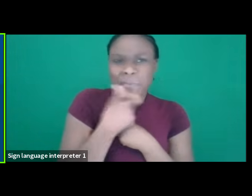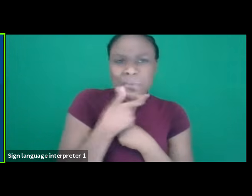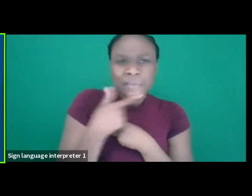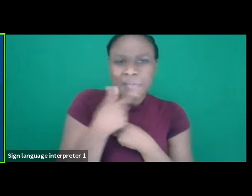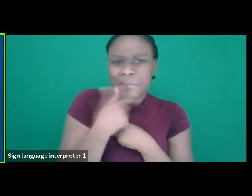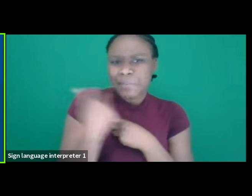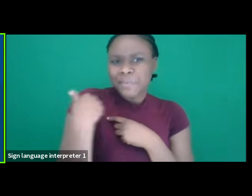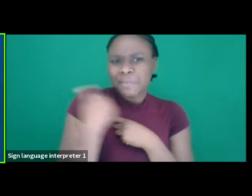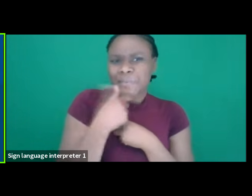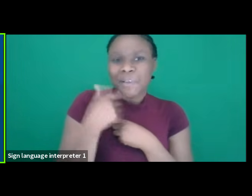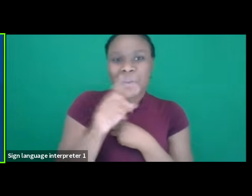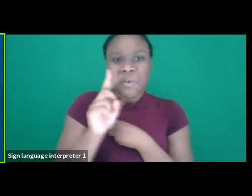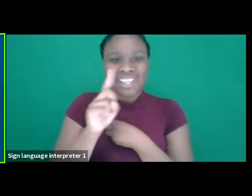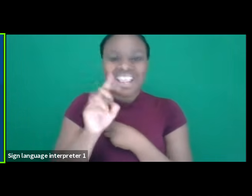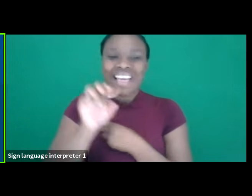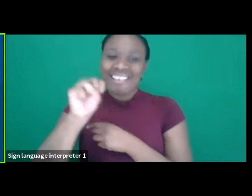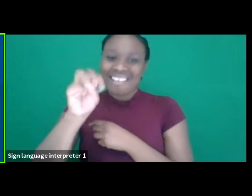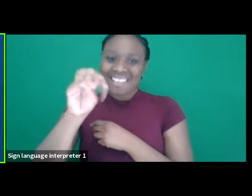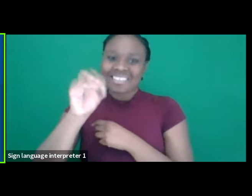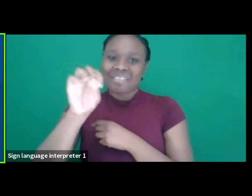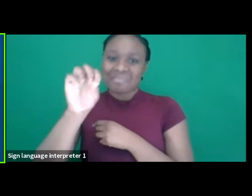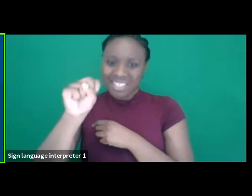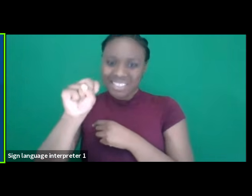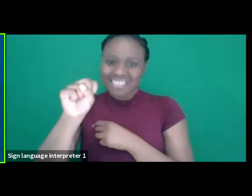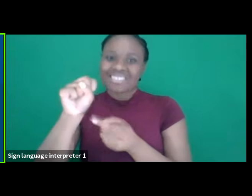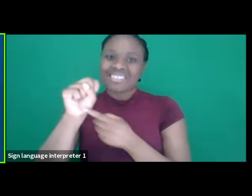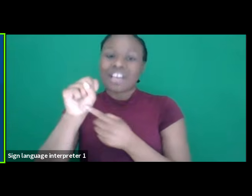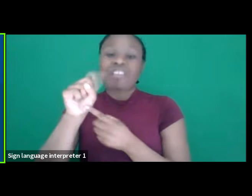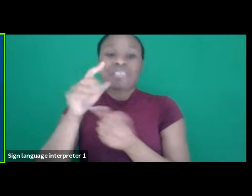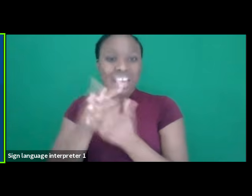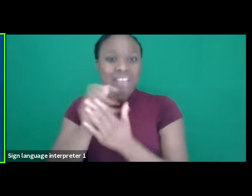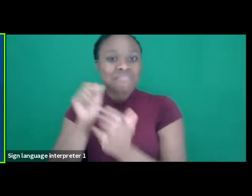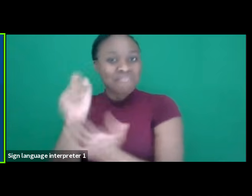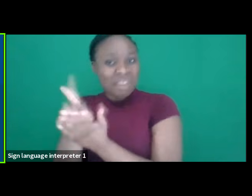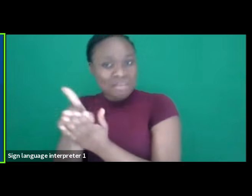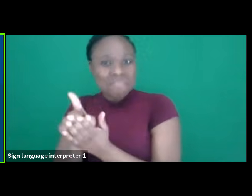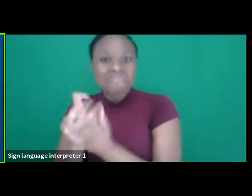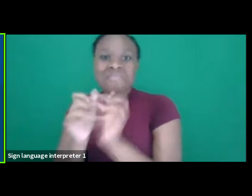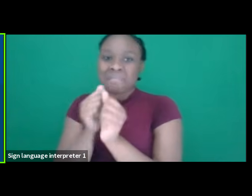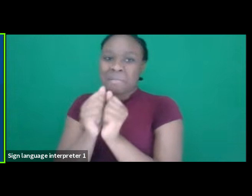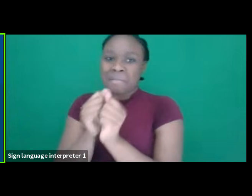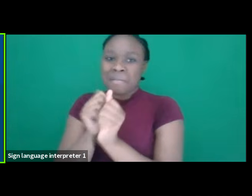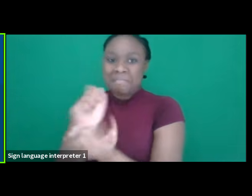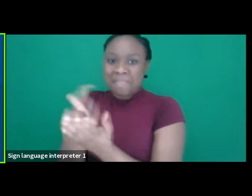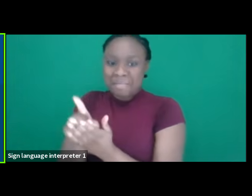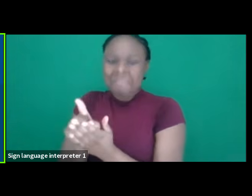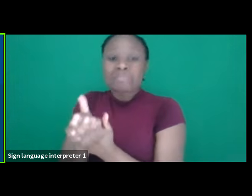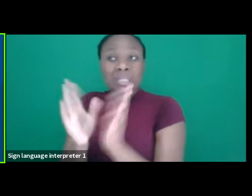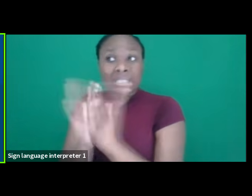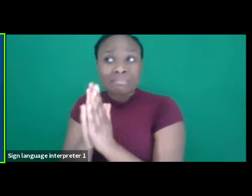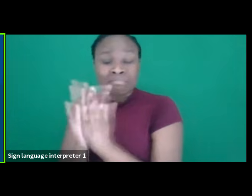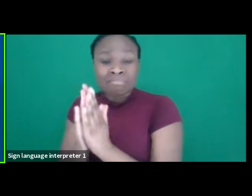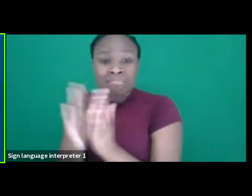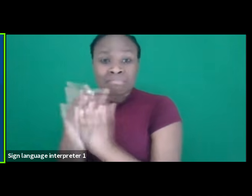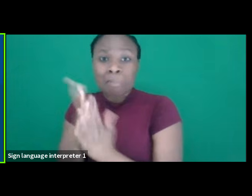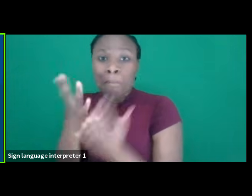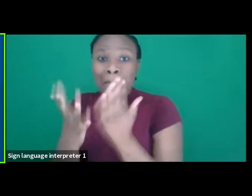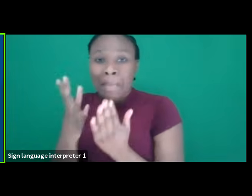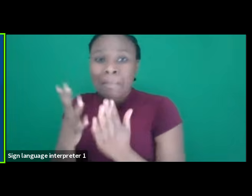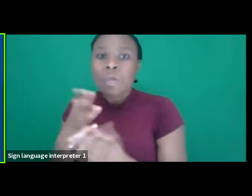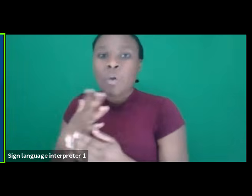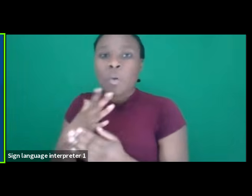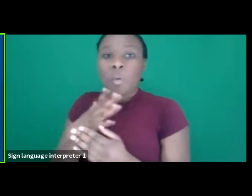SMS service that allows you to make an appointment and to get additional data that you may need, such